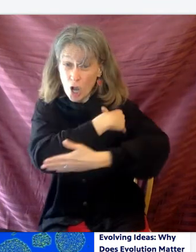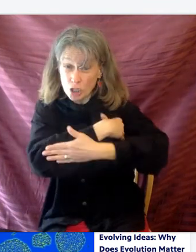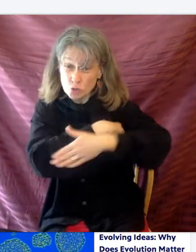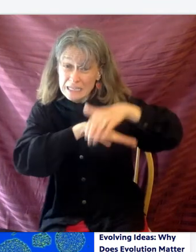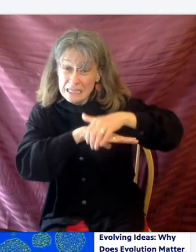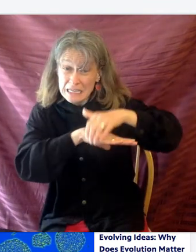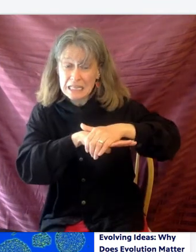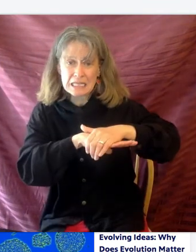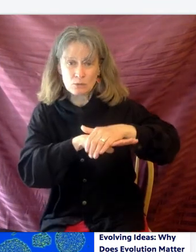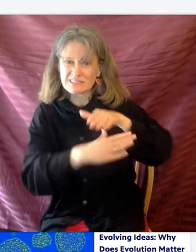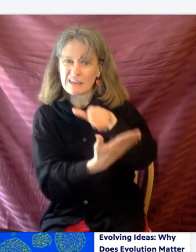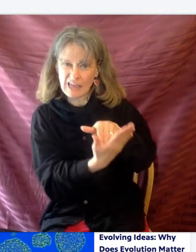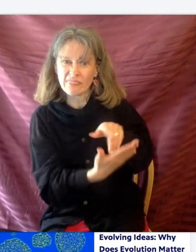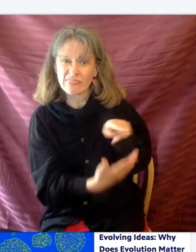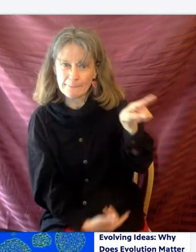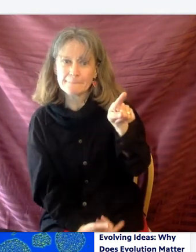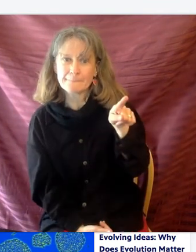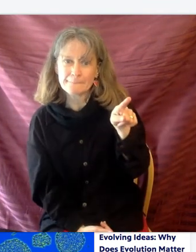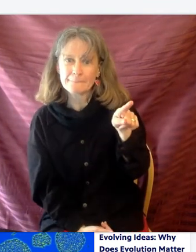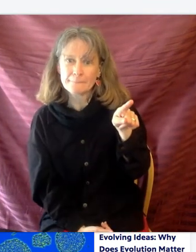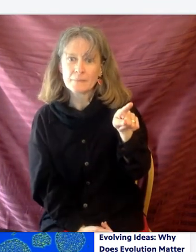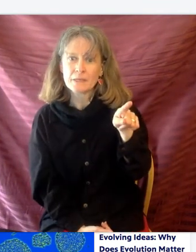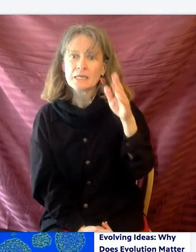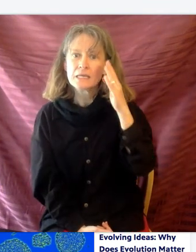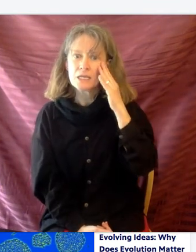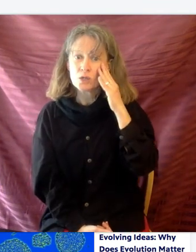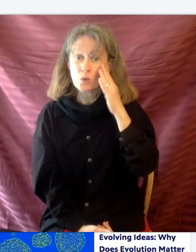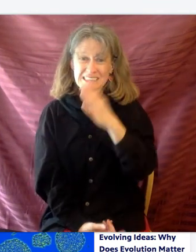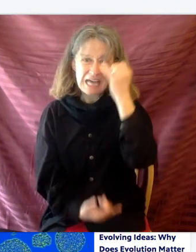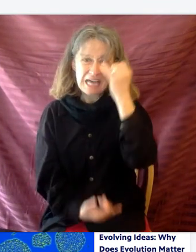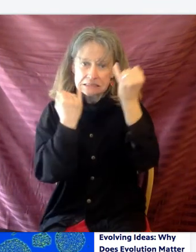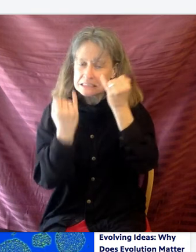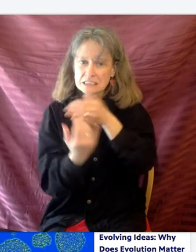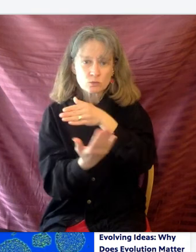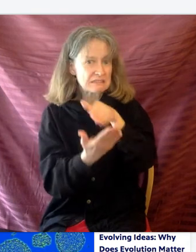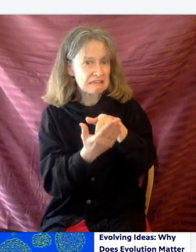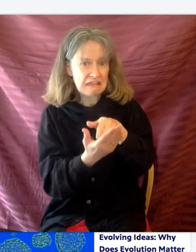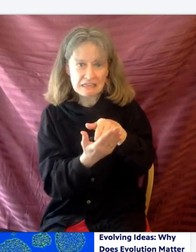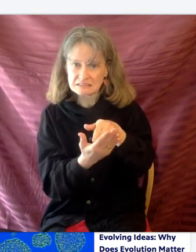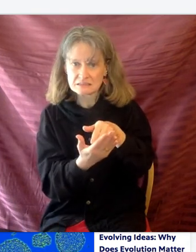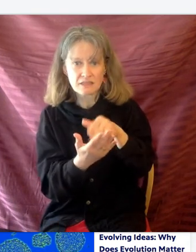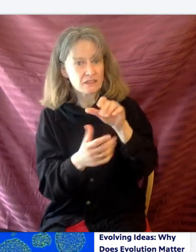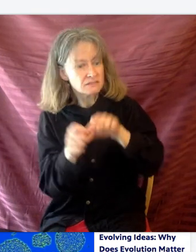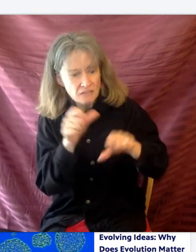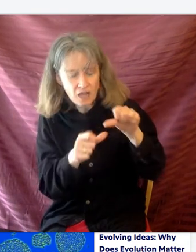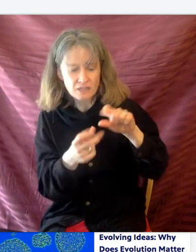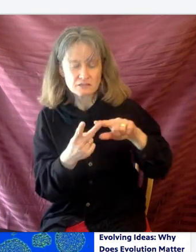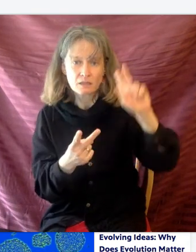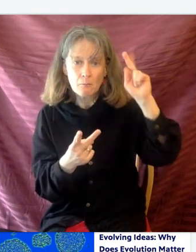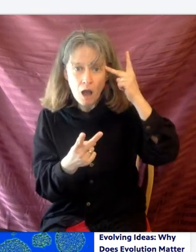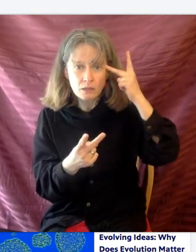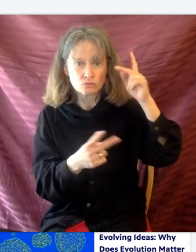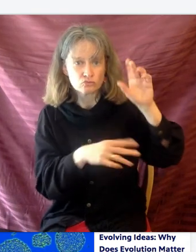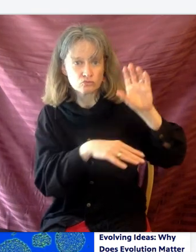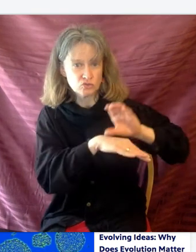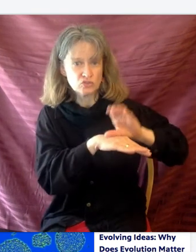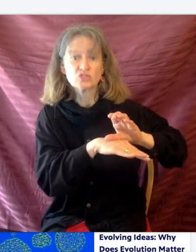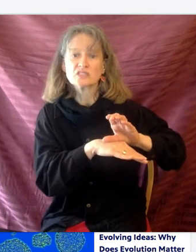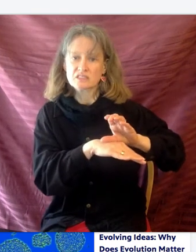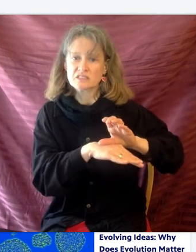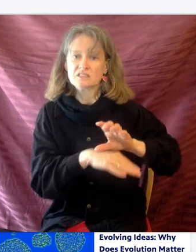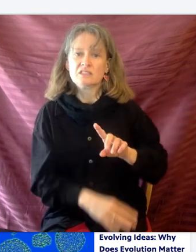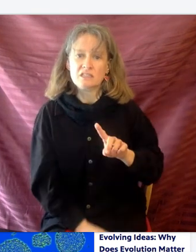the whole united establishment of science, politics, and the church. He knew that he could get into very,